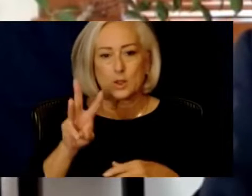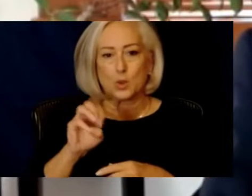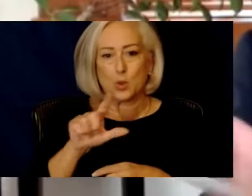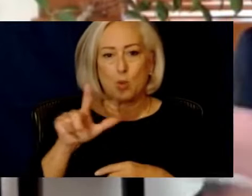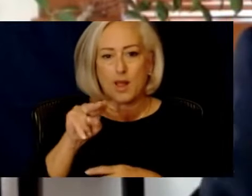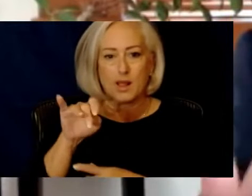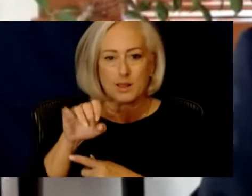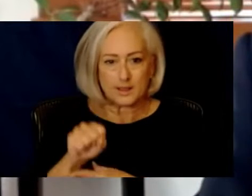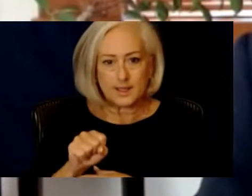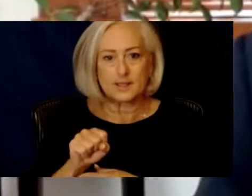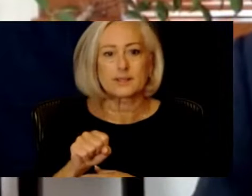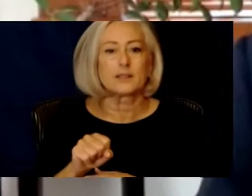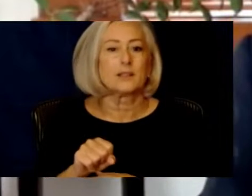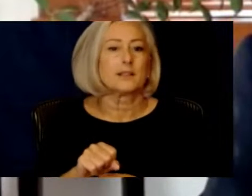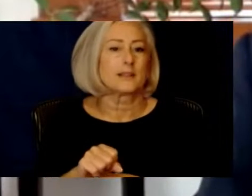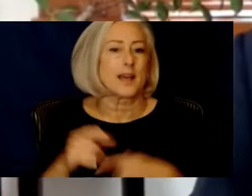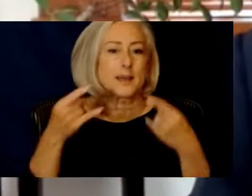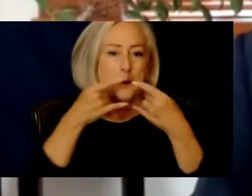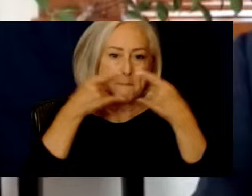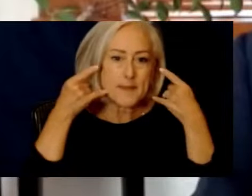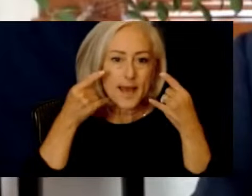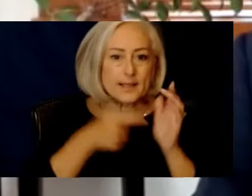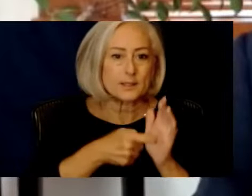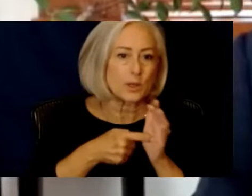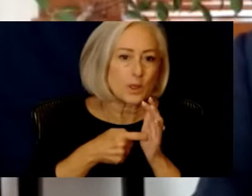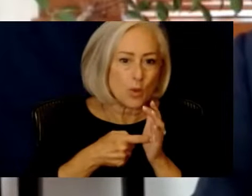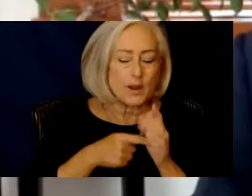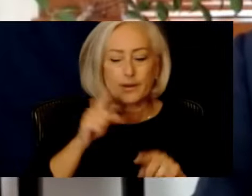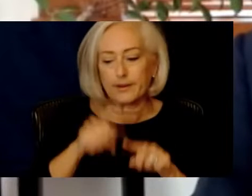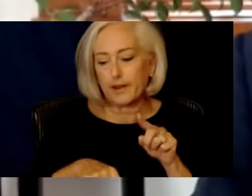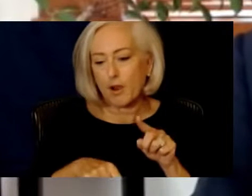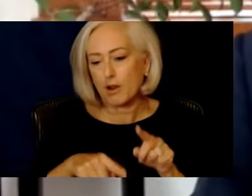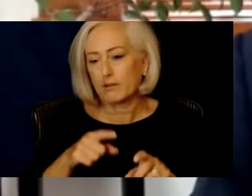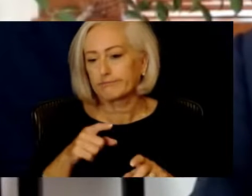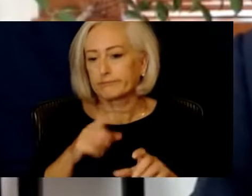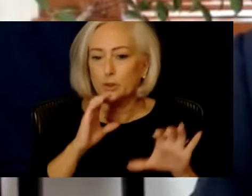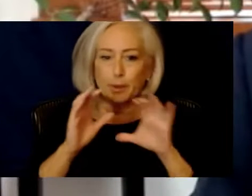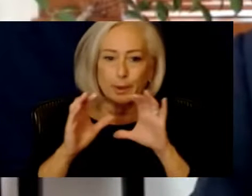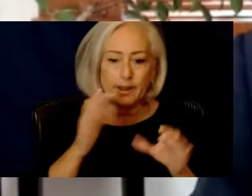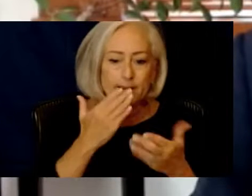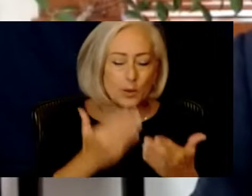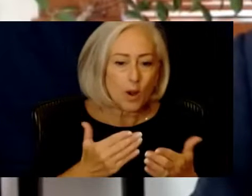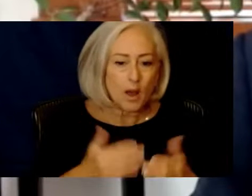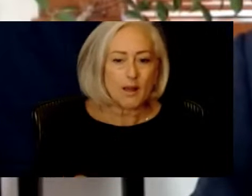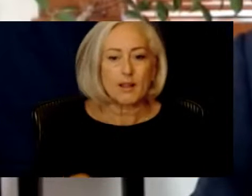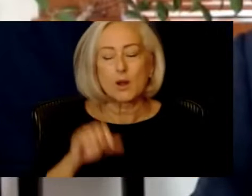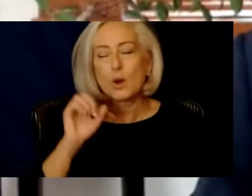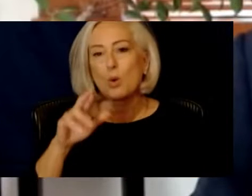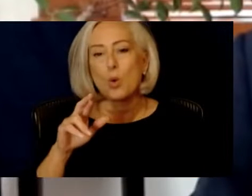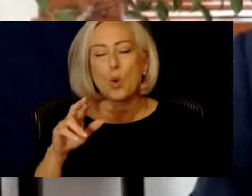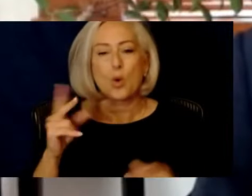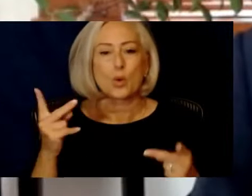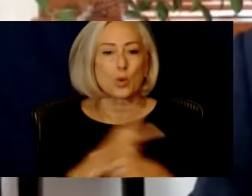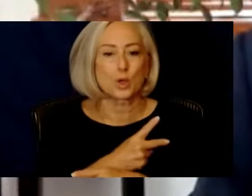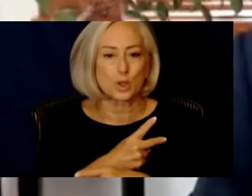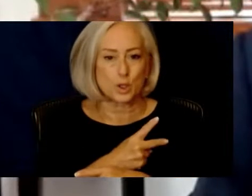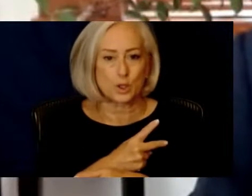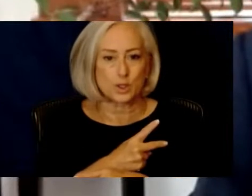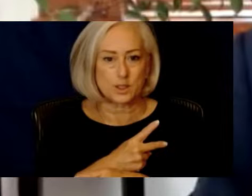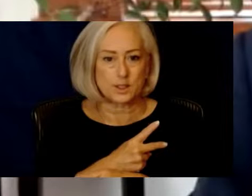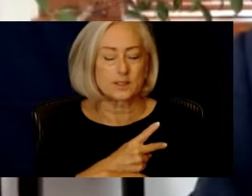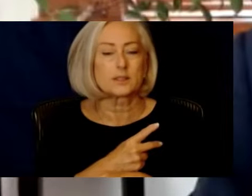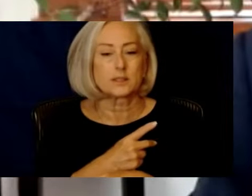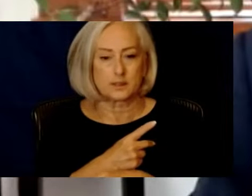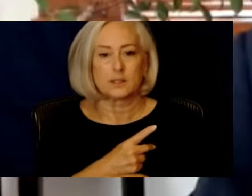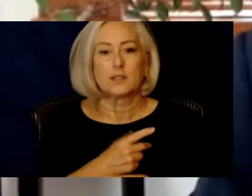mask mandates, can't really see nonverbal communication, or worse, when we have times where we've had to